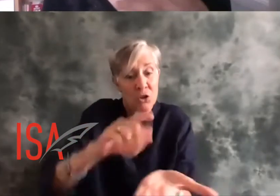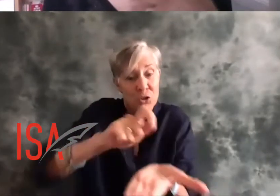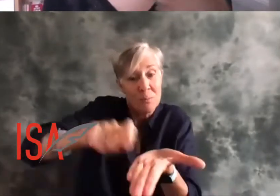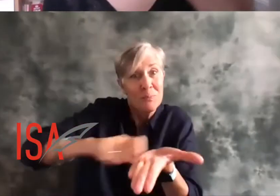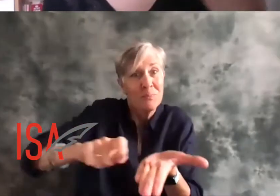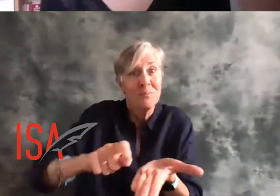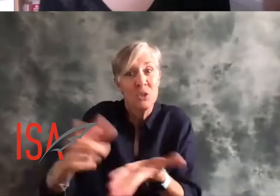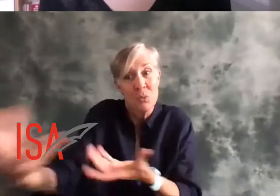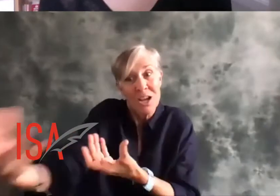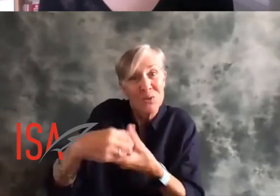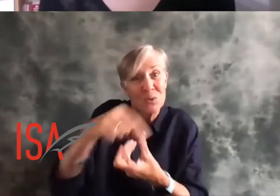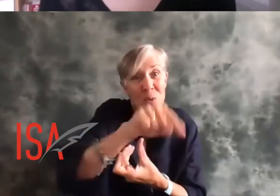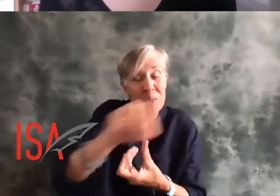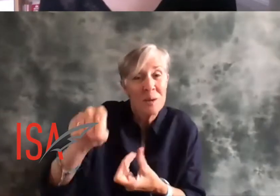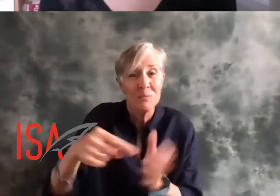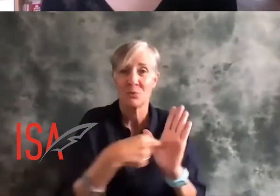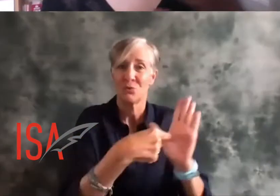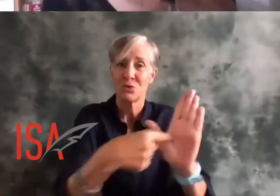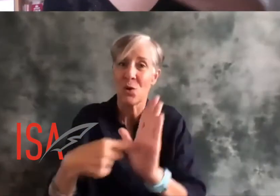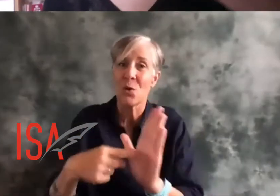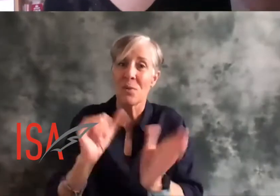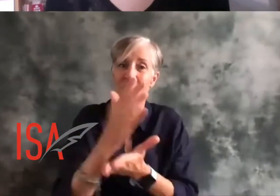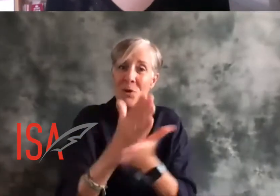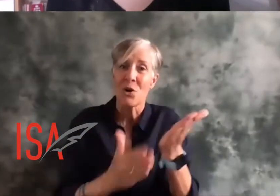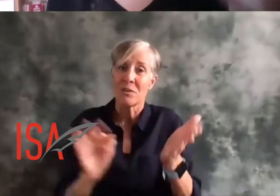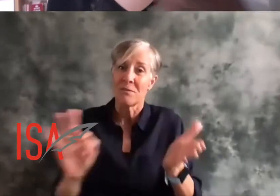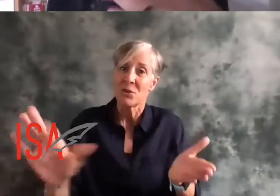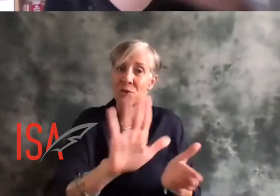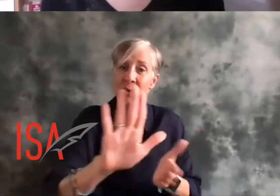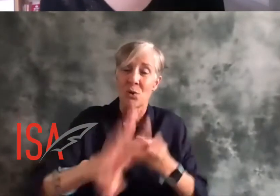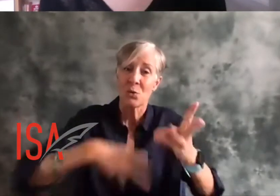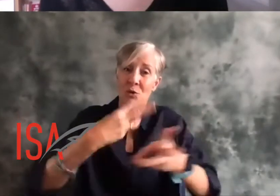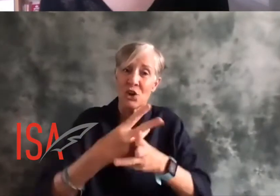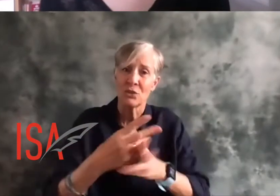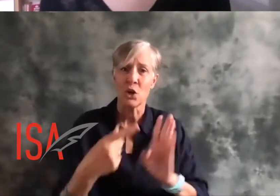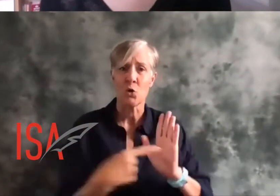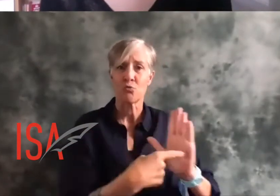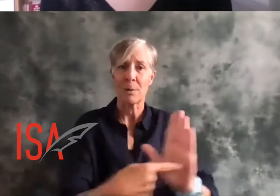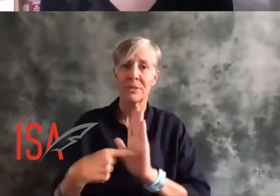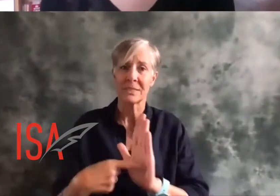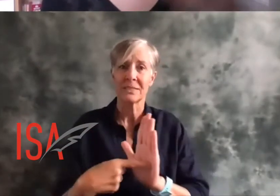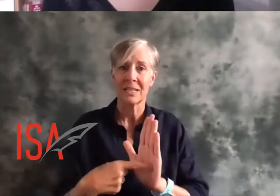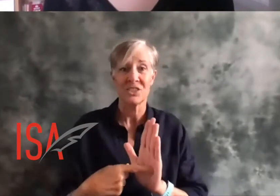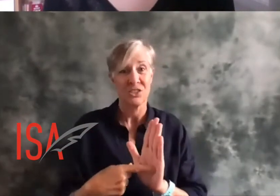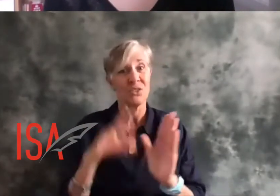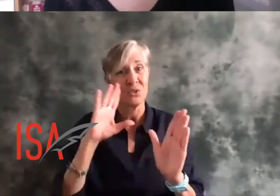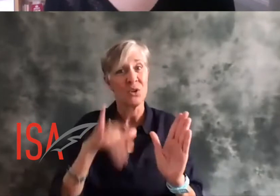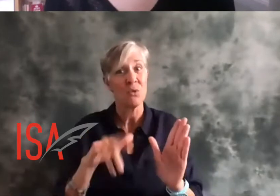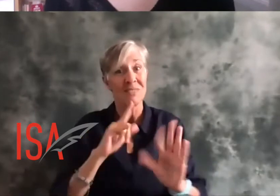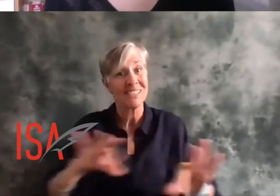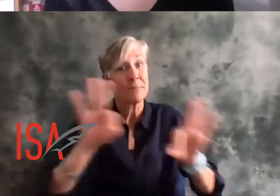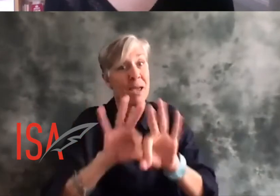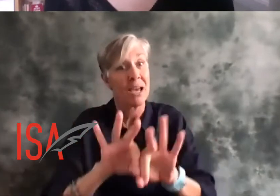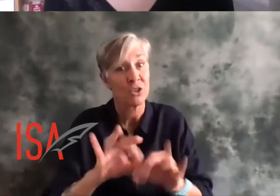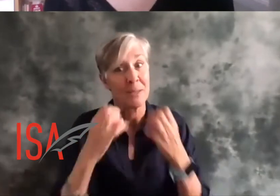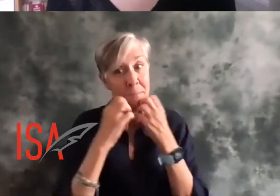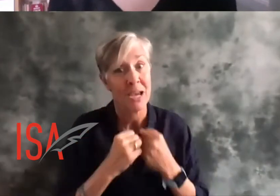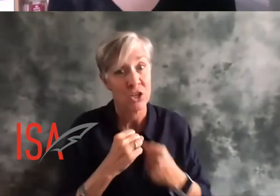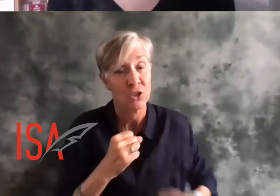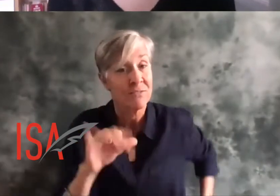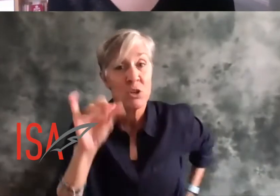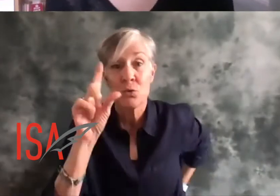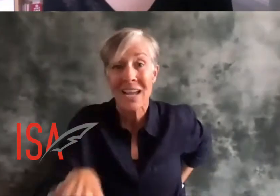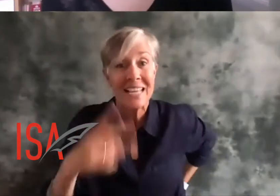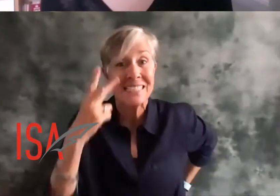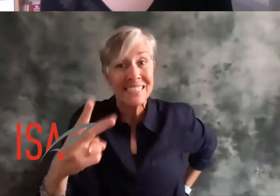to show that that is part of your world. And representation, as we know, matters. If you cannot